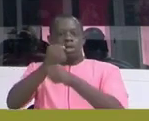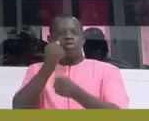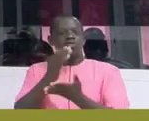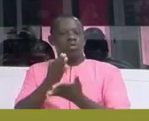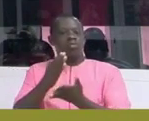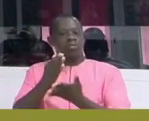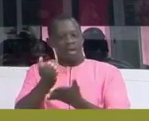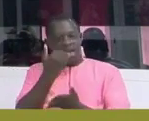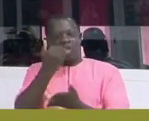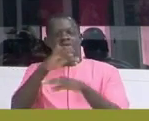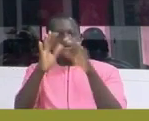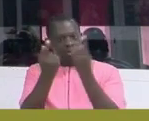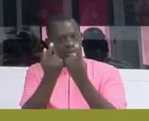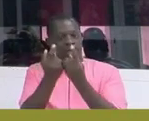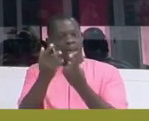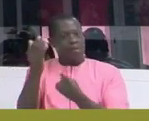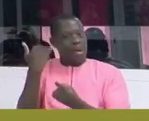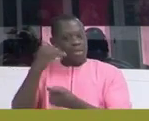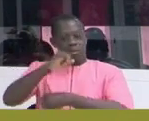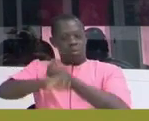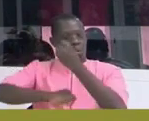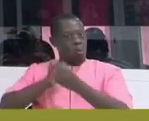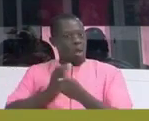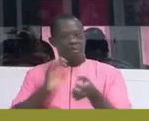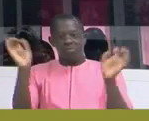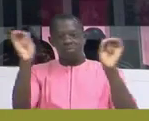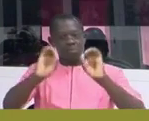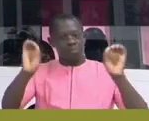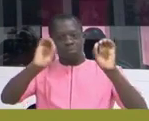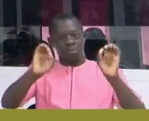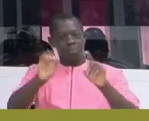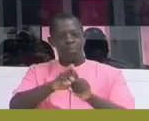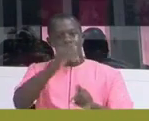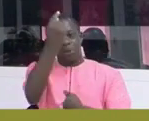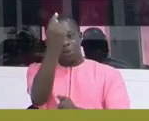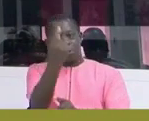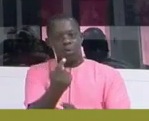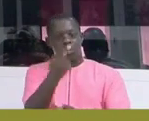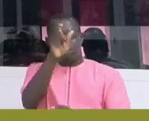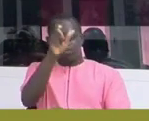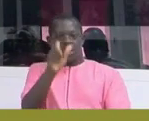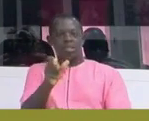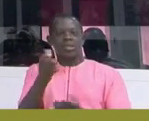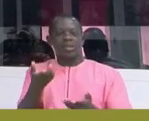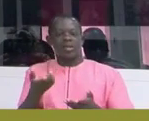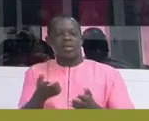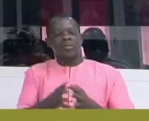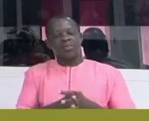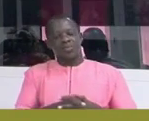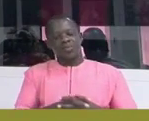you have at that time I was bachel. Okay. proceed